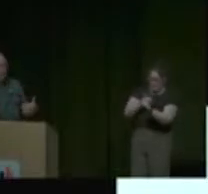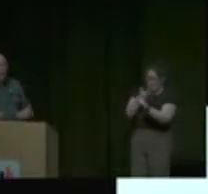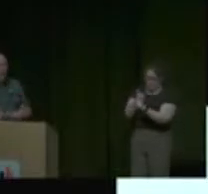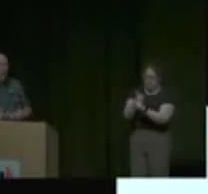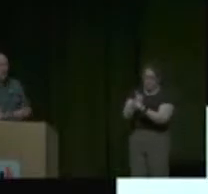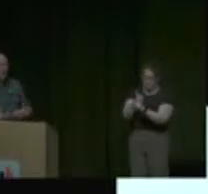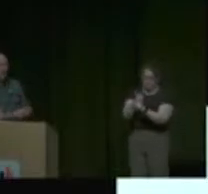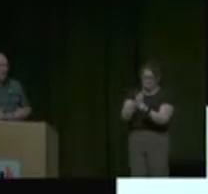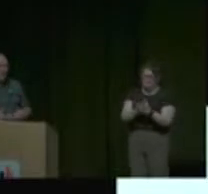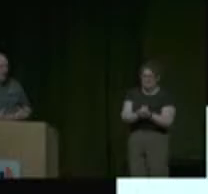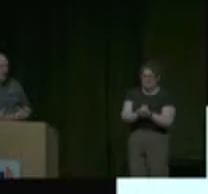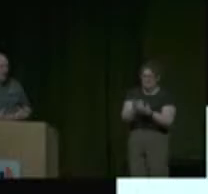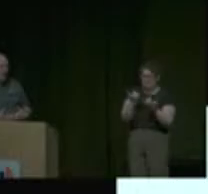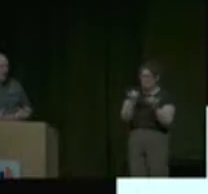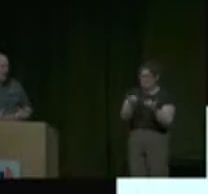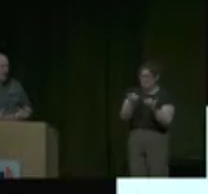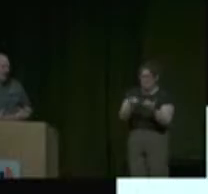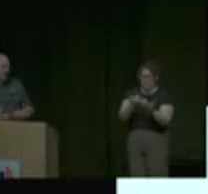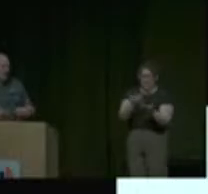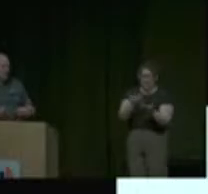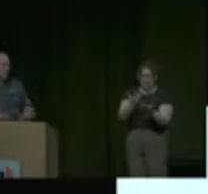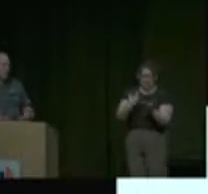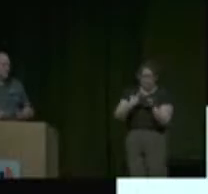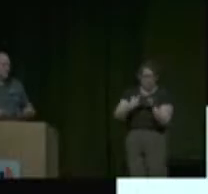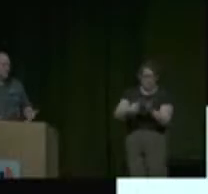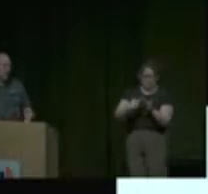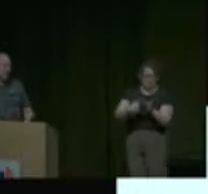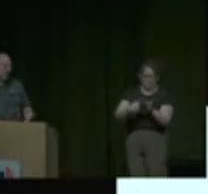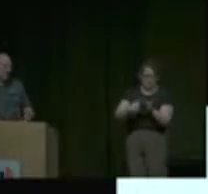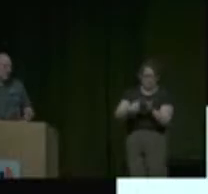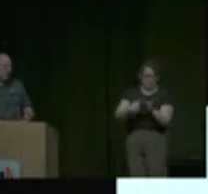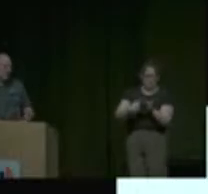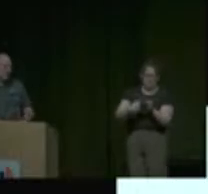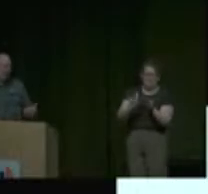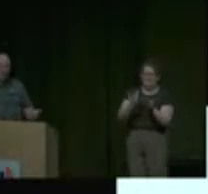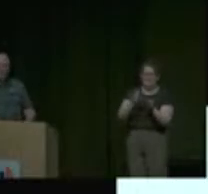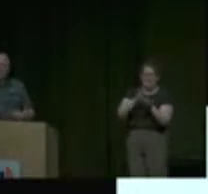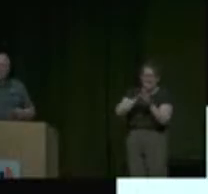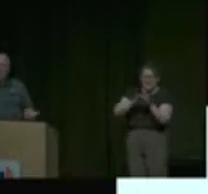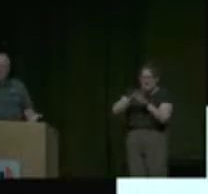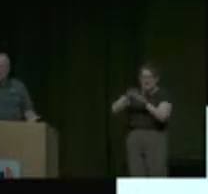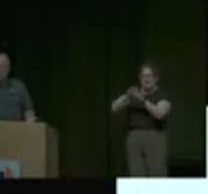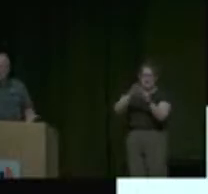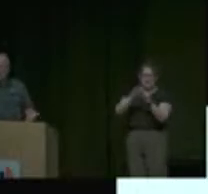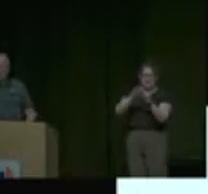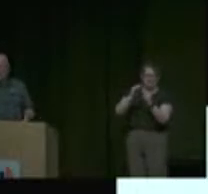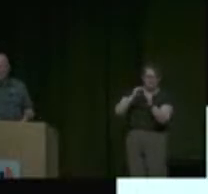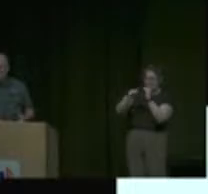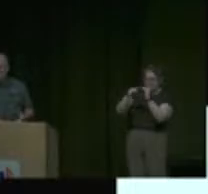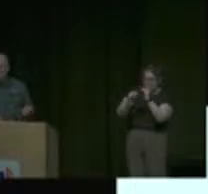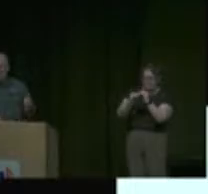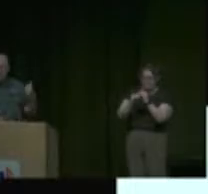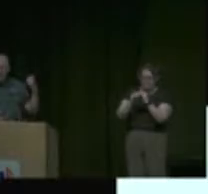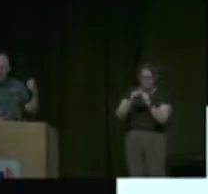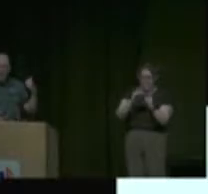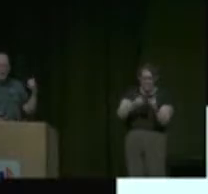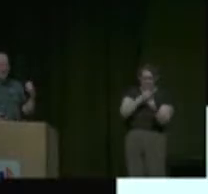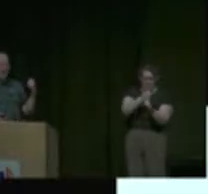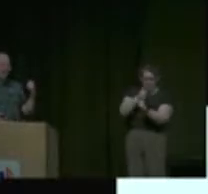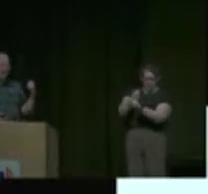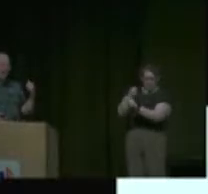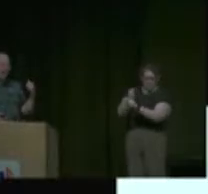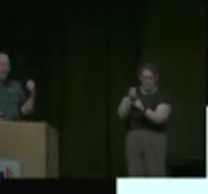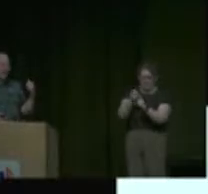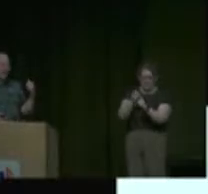we're talking about here is restoration, removing those impacts. The river did